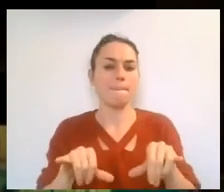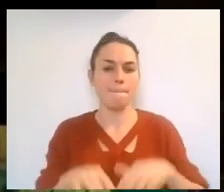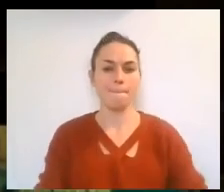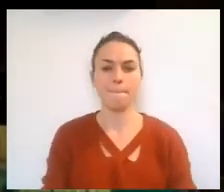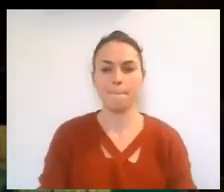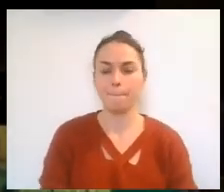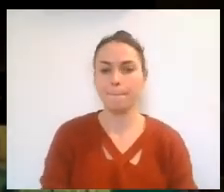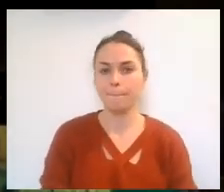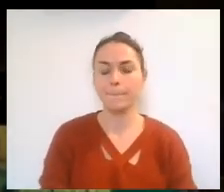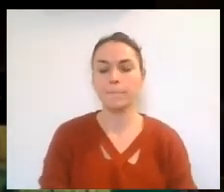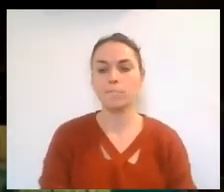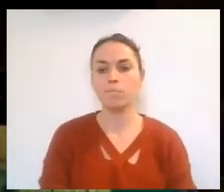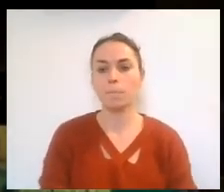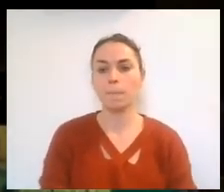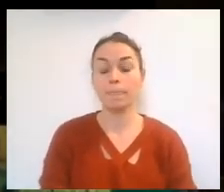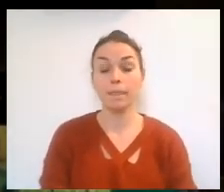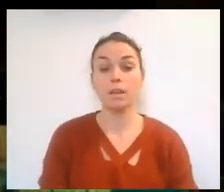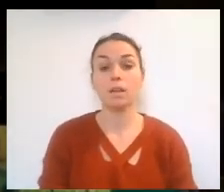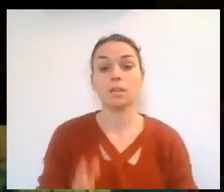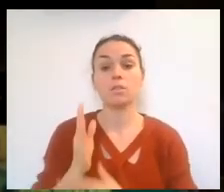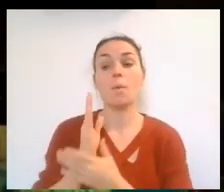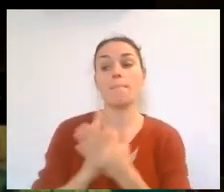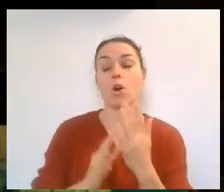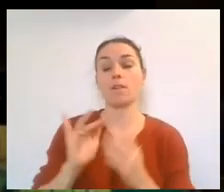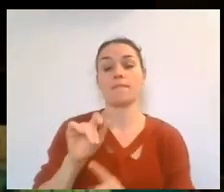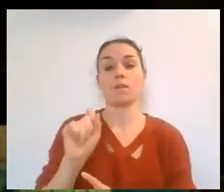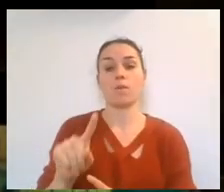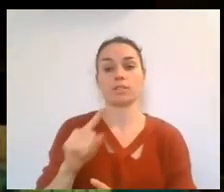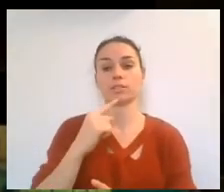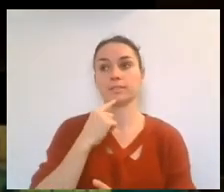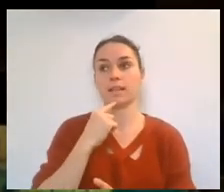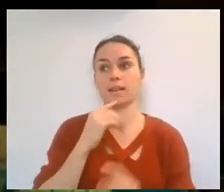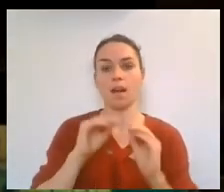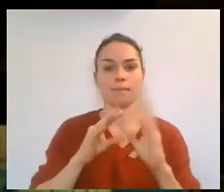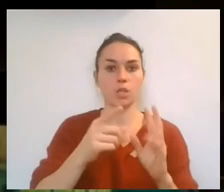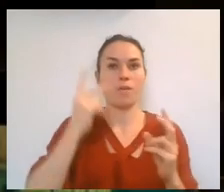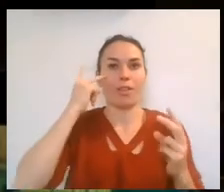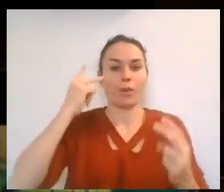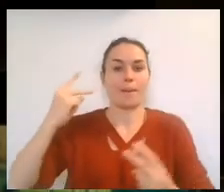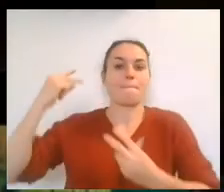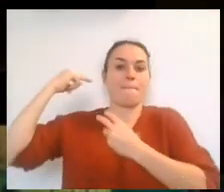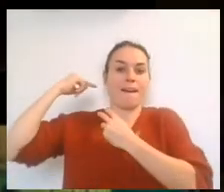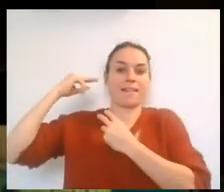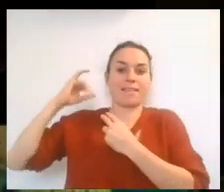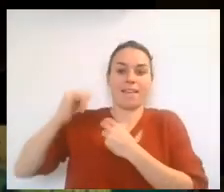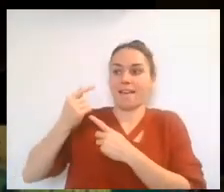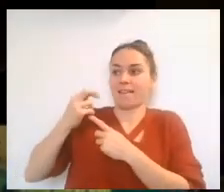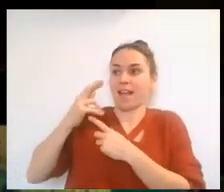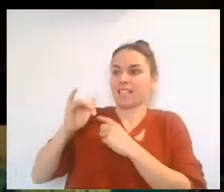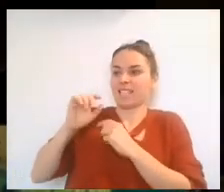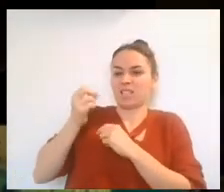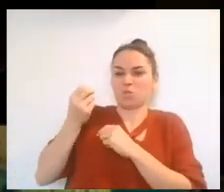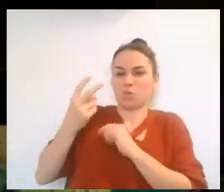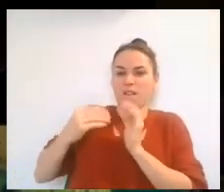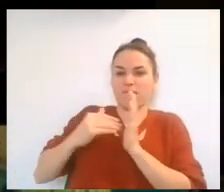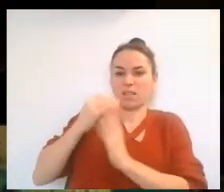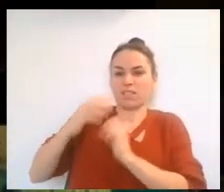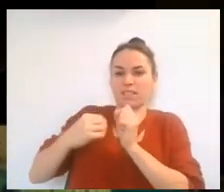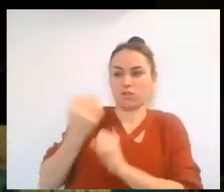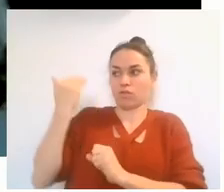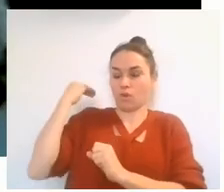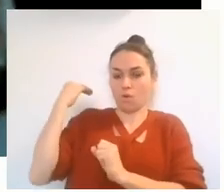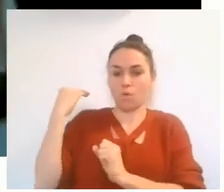part of the gist of the question was, since you're looking backwards at these galaxies, you know, age 12 billion years,